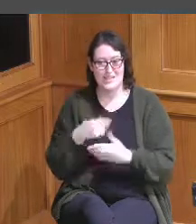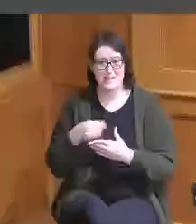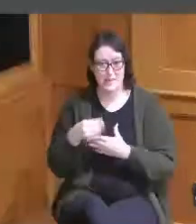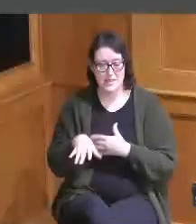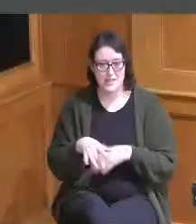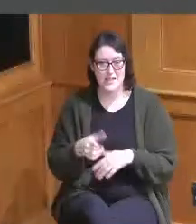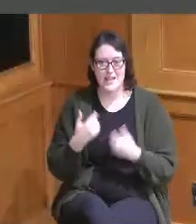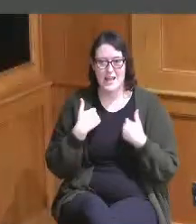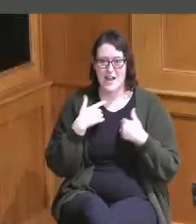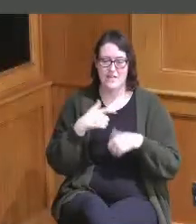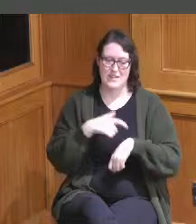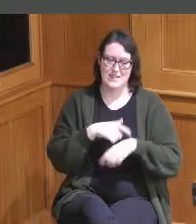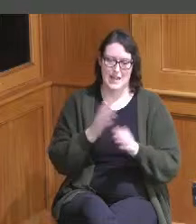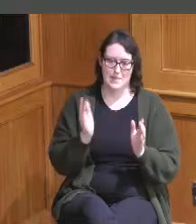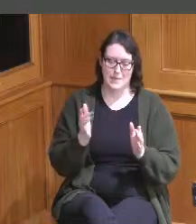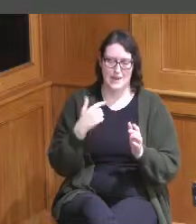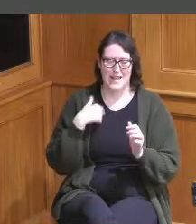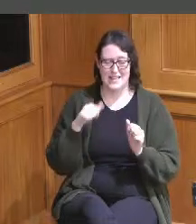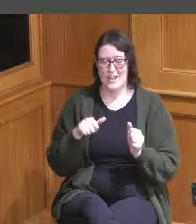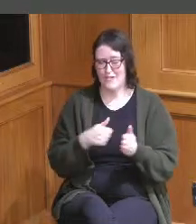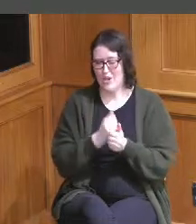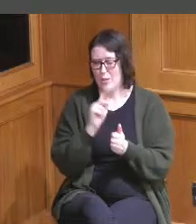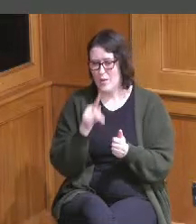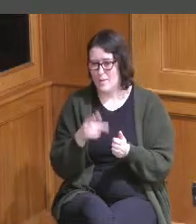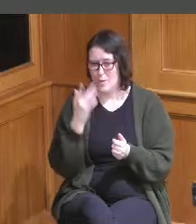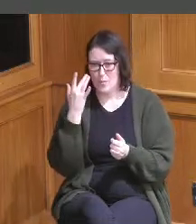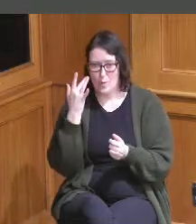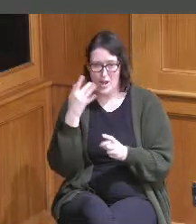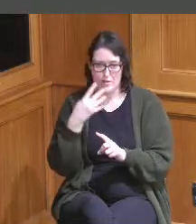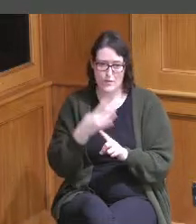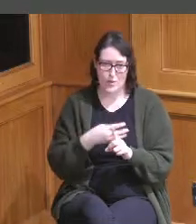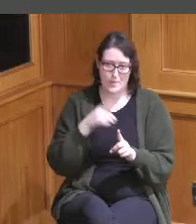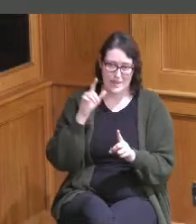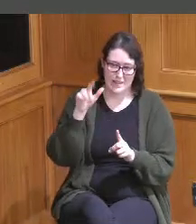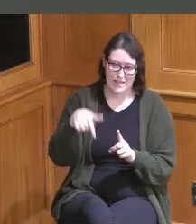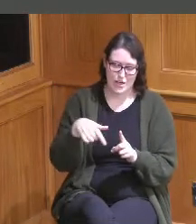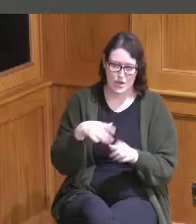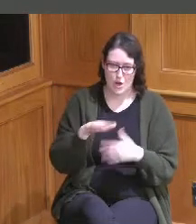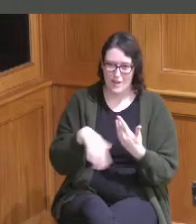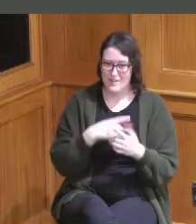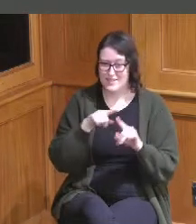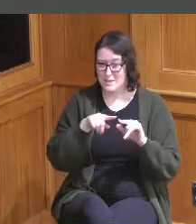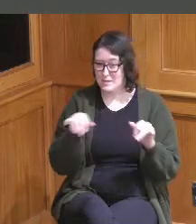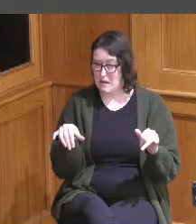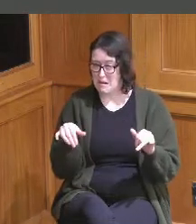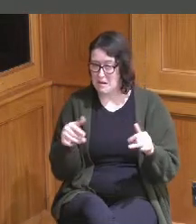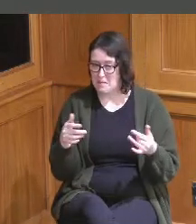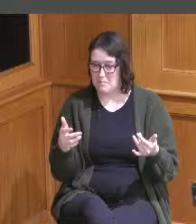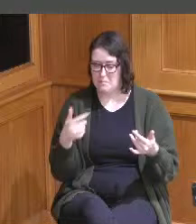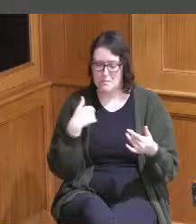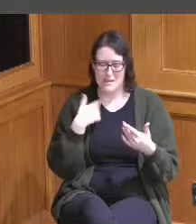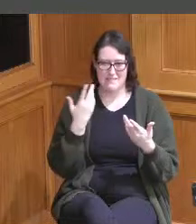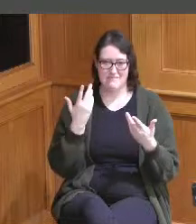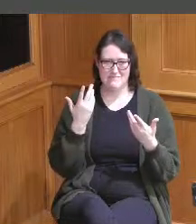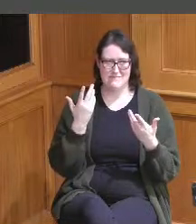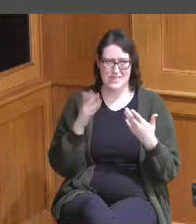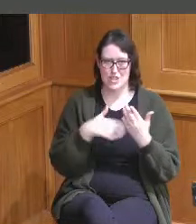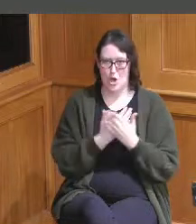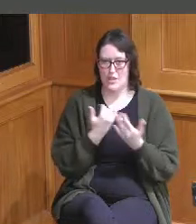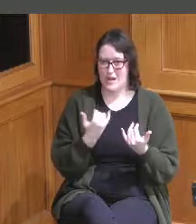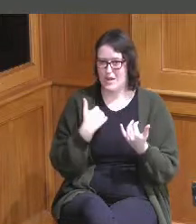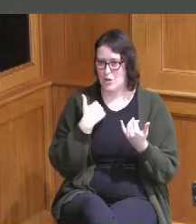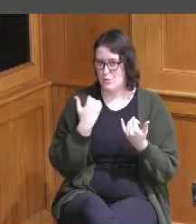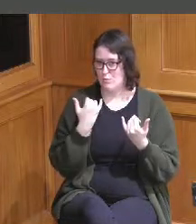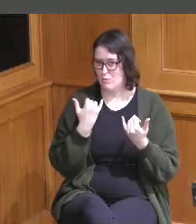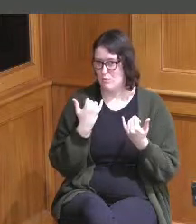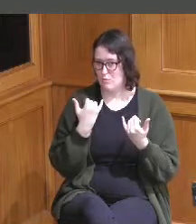amount of time, so I can follow up on why we're bringing these all forward at this point in time, but I don't have any more information on it than that